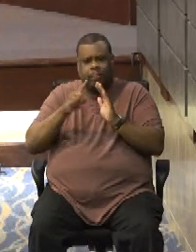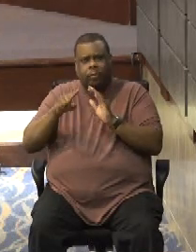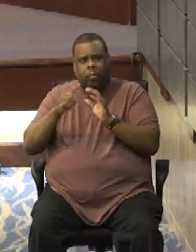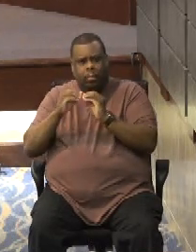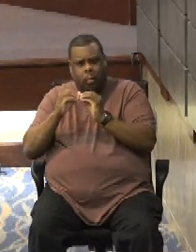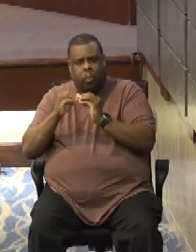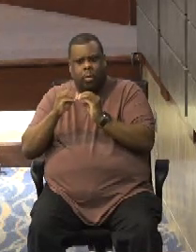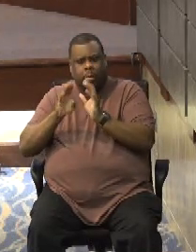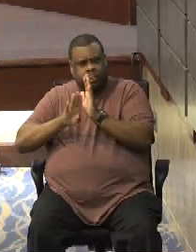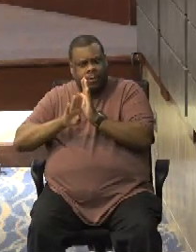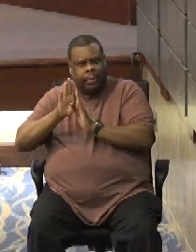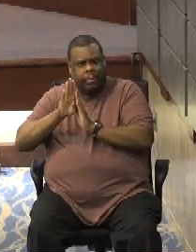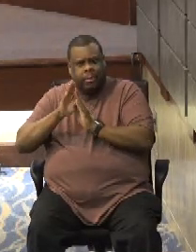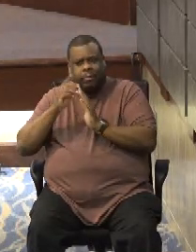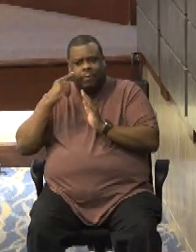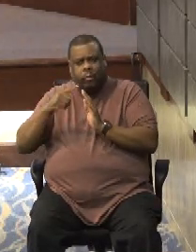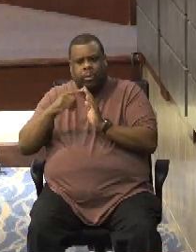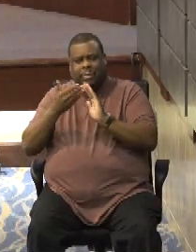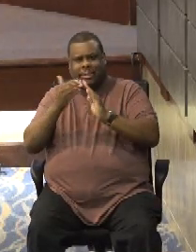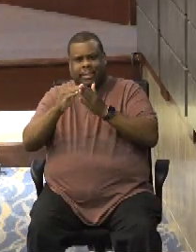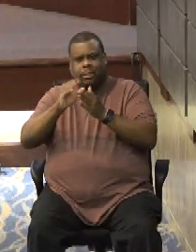development in the city core.